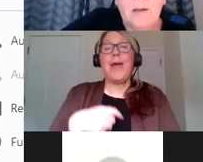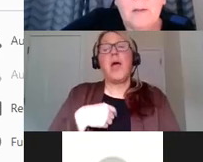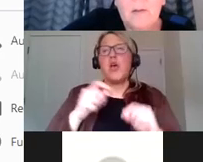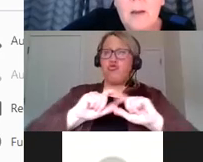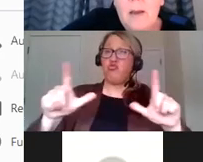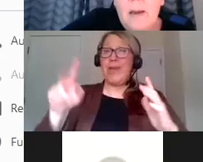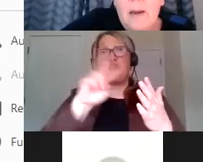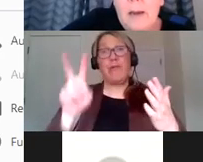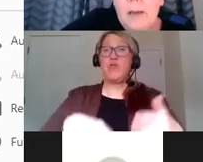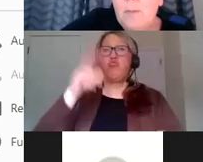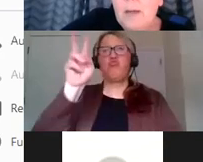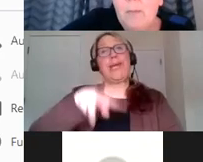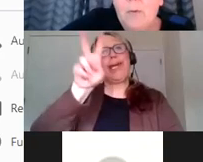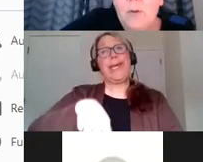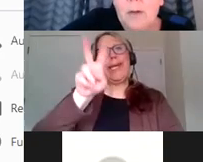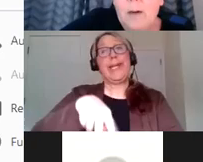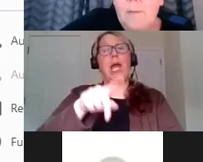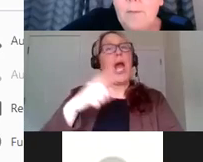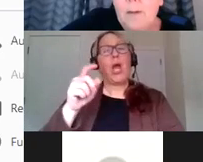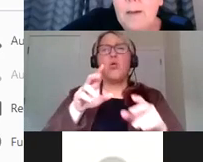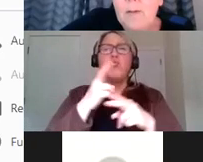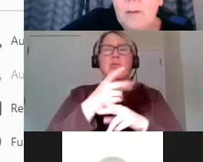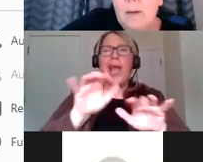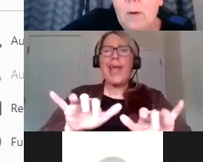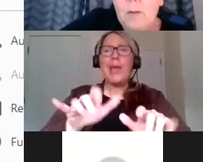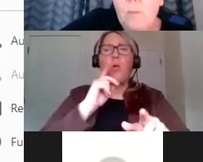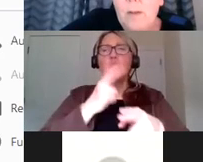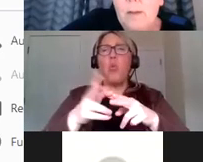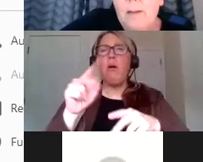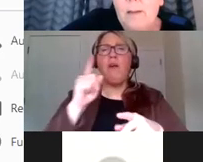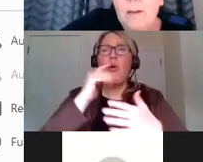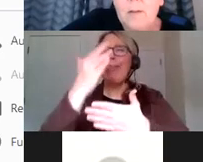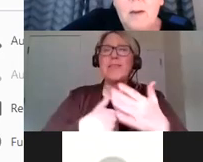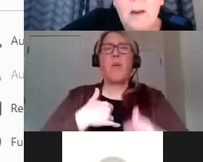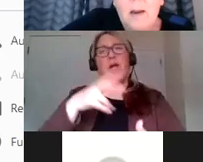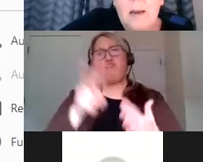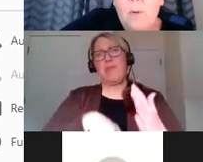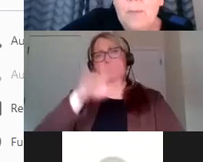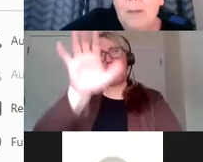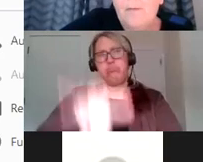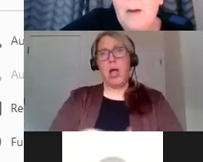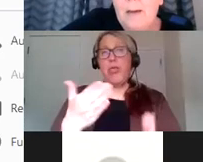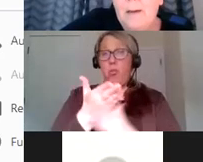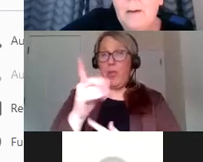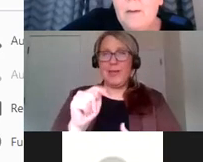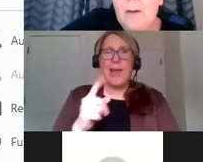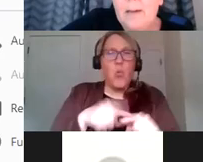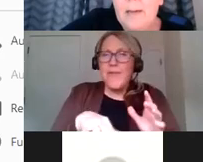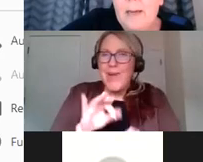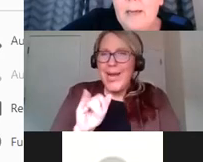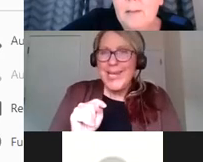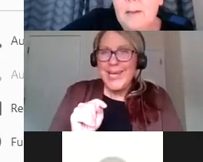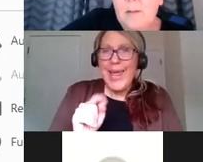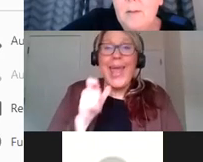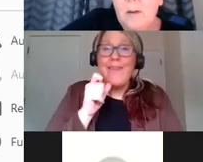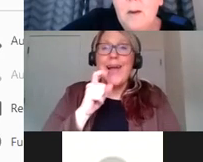read this and I used my keyboard shortcut for list and I wanted to read through that list, it wouldn't be able to find it if I didn't